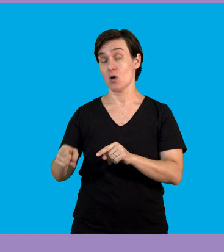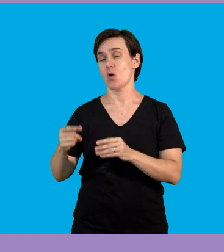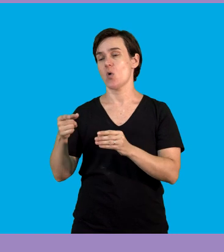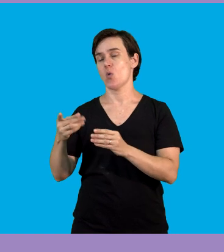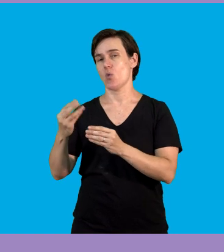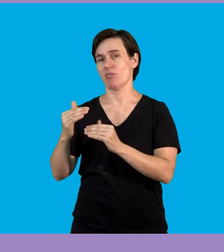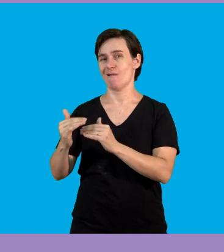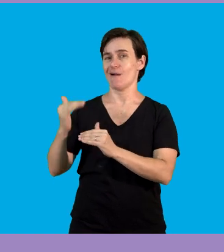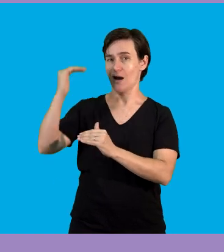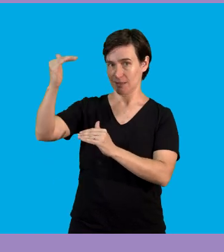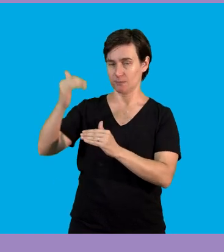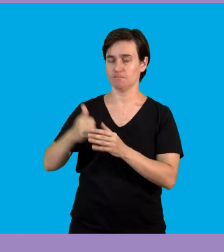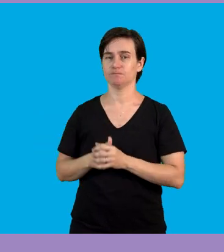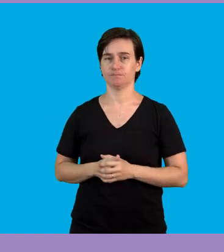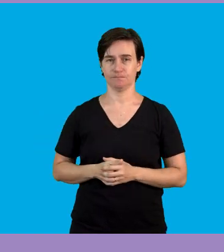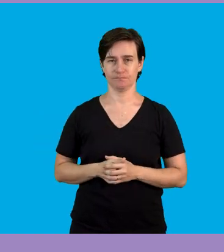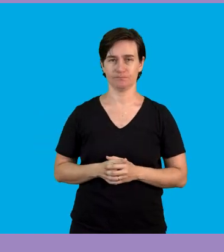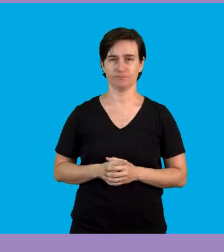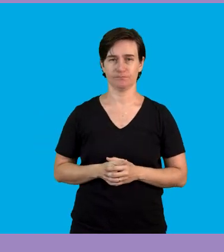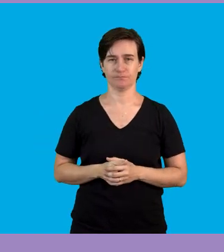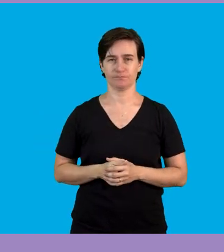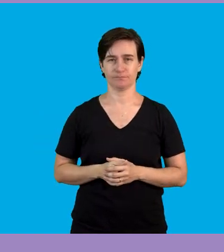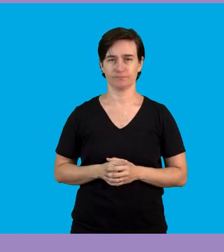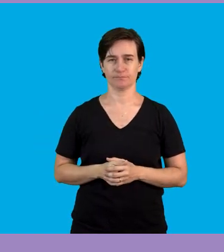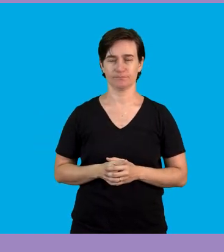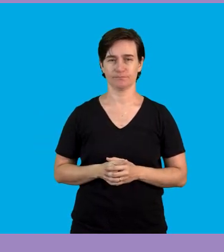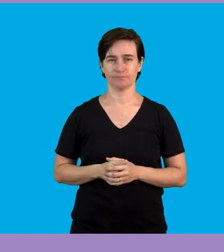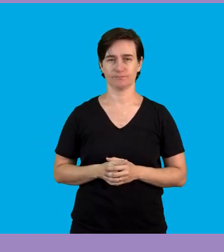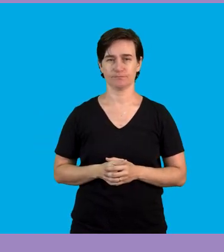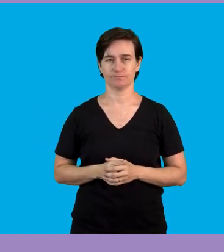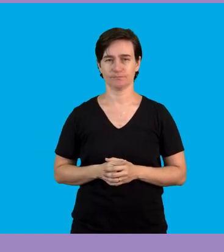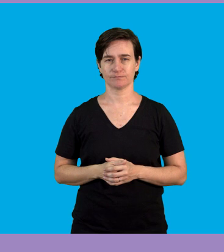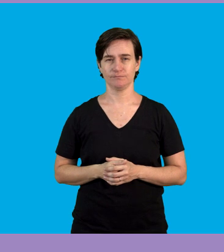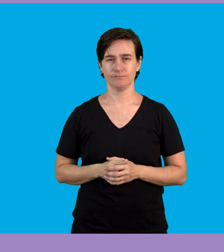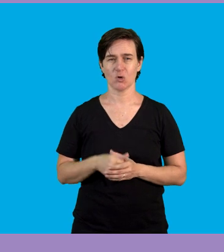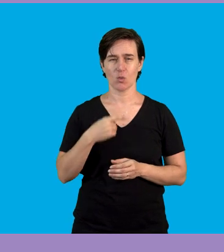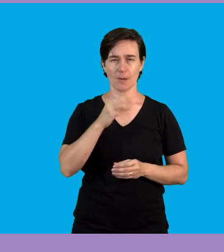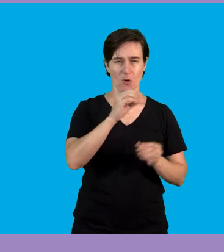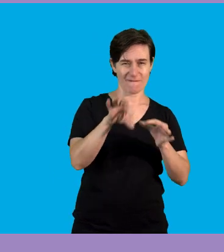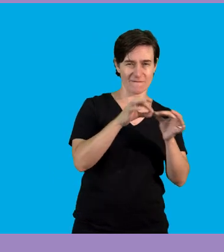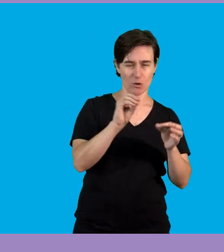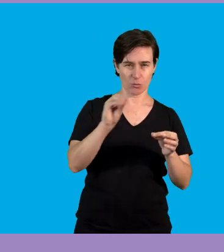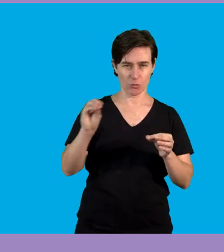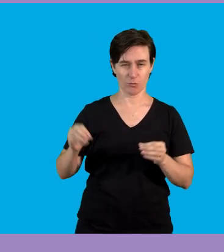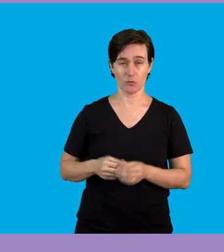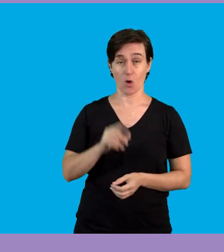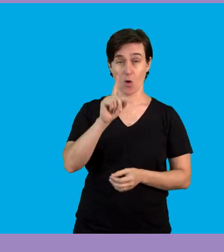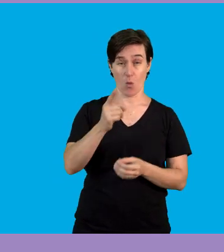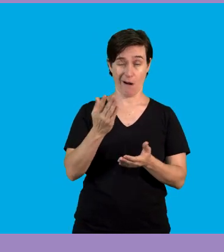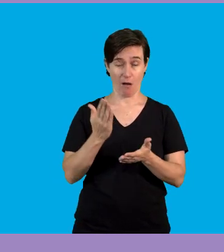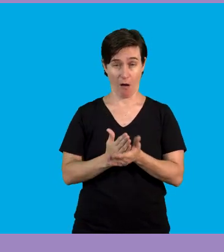that by the height. So when we are substituting our values, we have